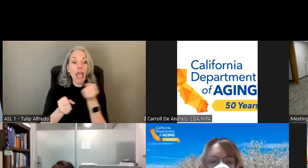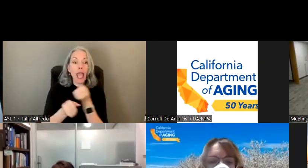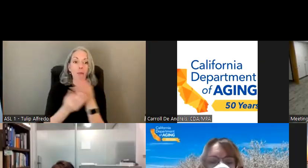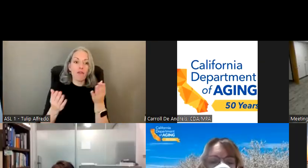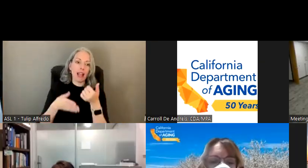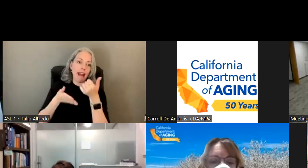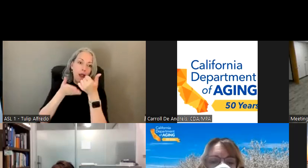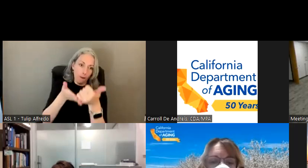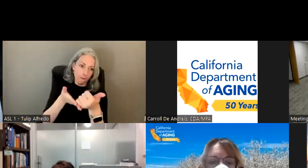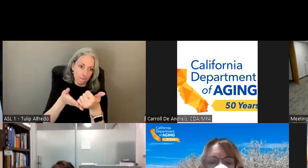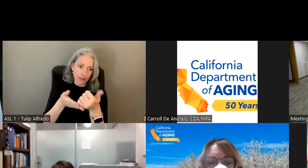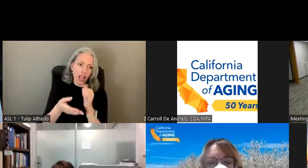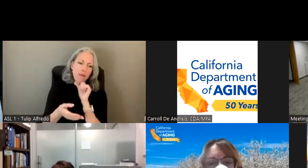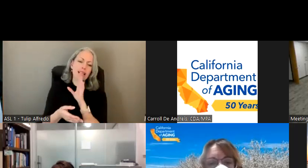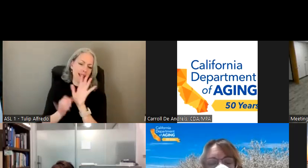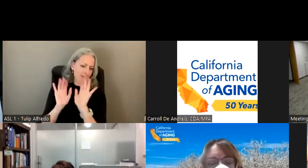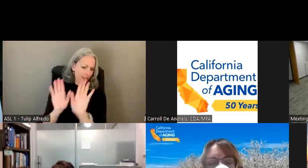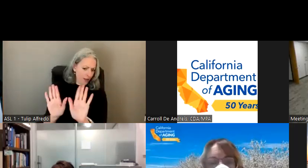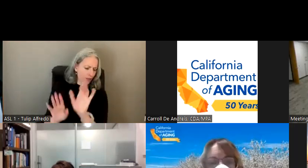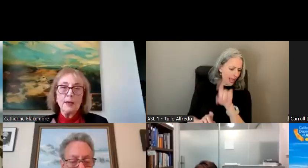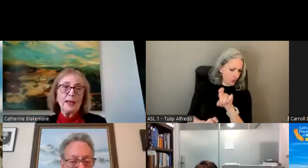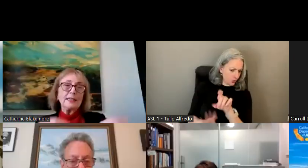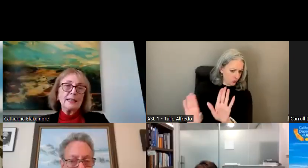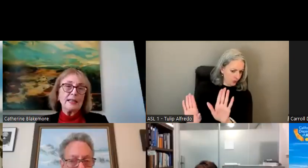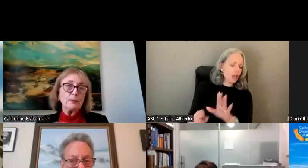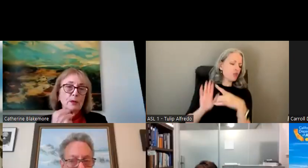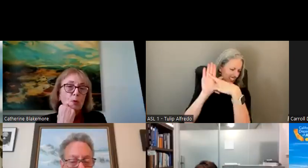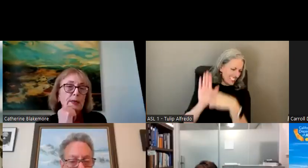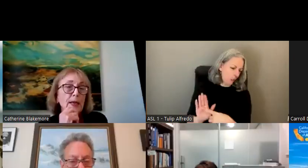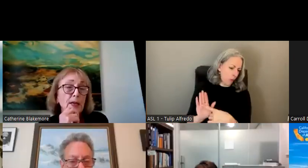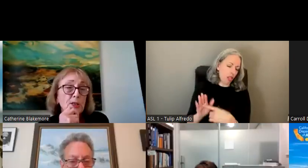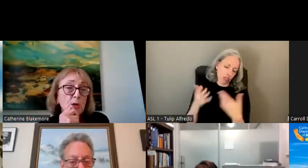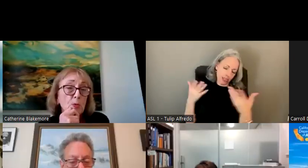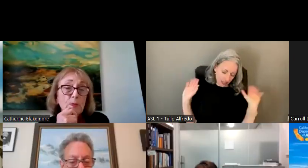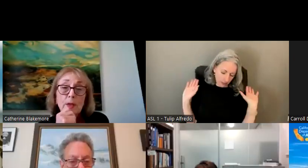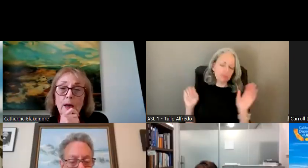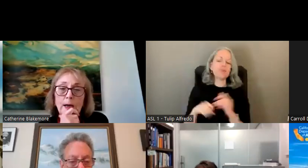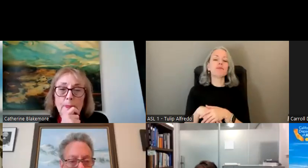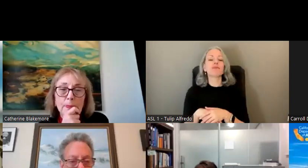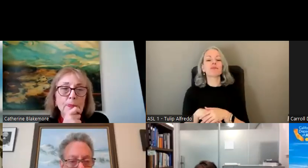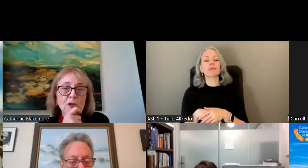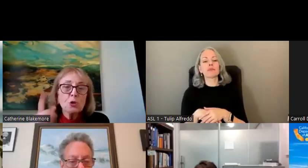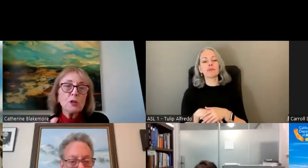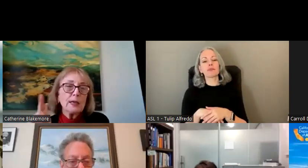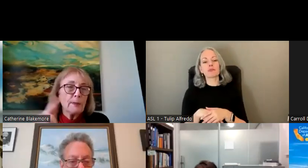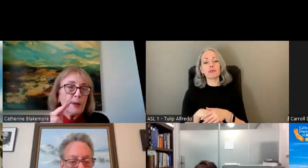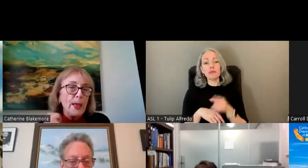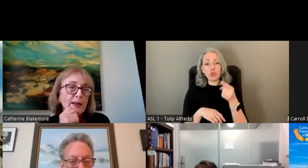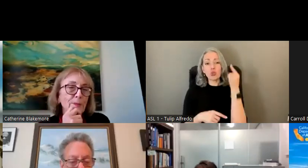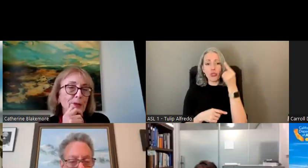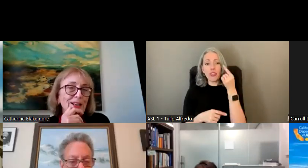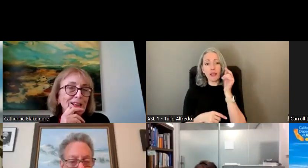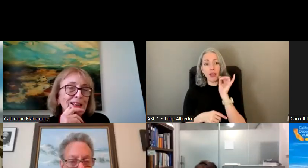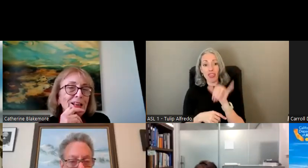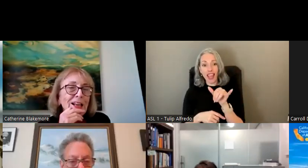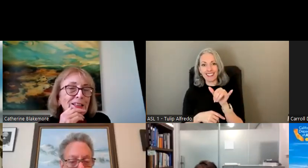help. But I'm not saying that's what it has to be. I'm just like, that's an example of one. So as you're thinking about that,